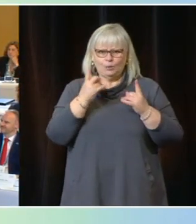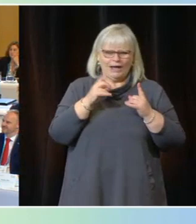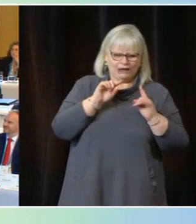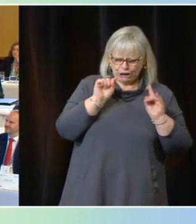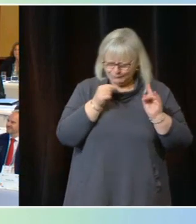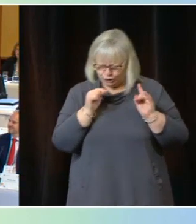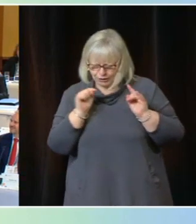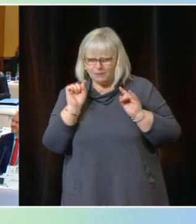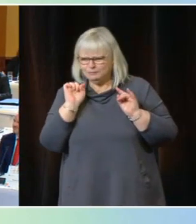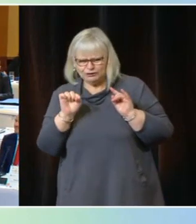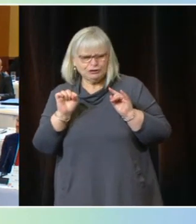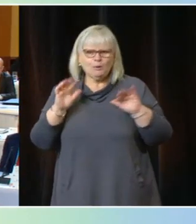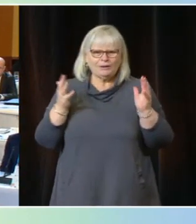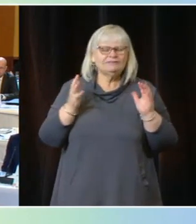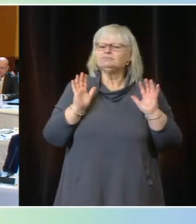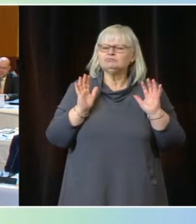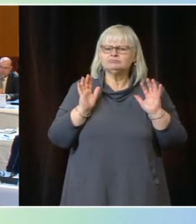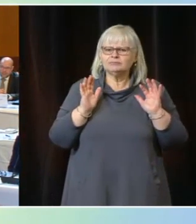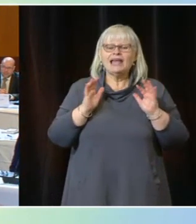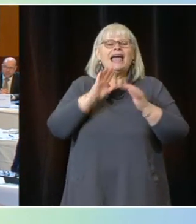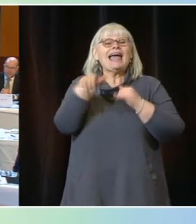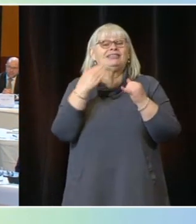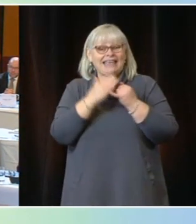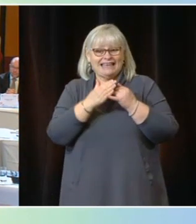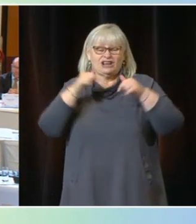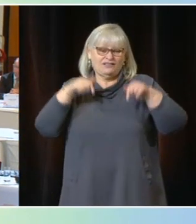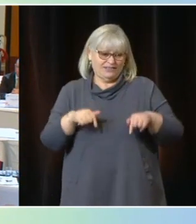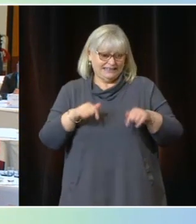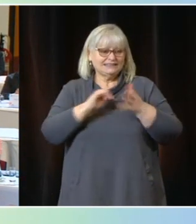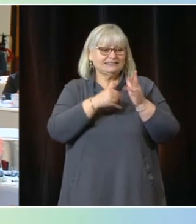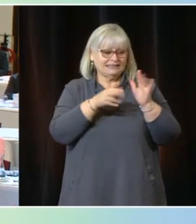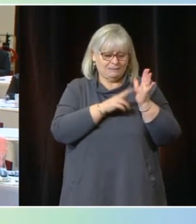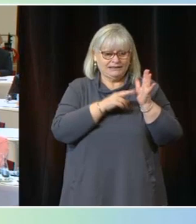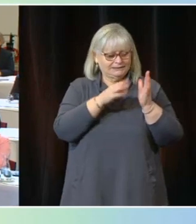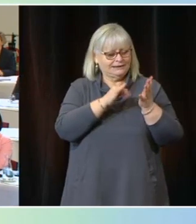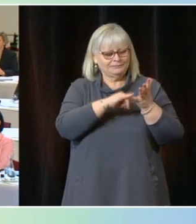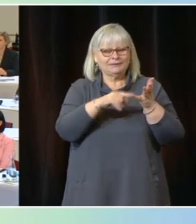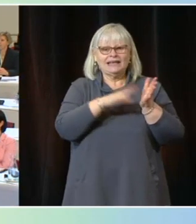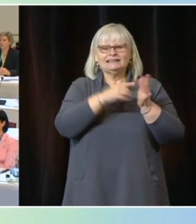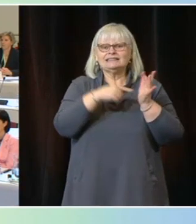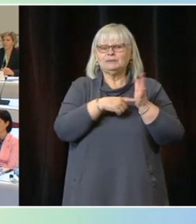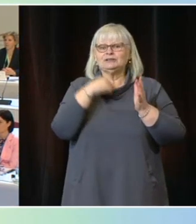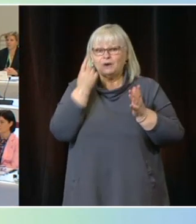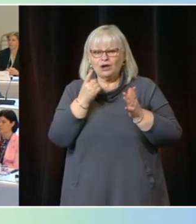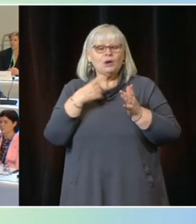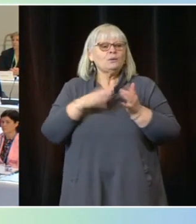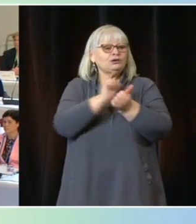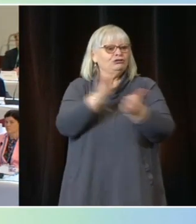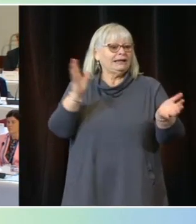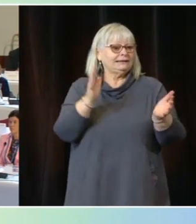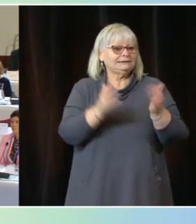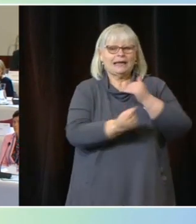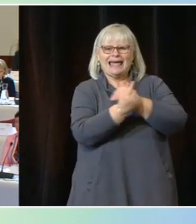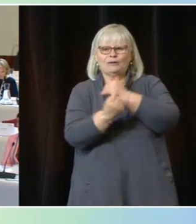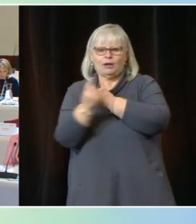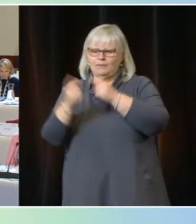communique Instead at the conclusion of the summit tomorrow we want to release an outcomes document that covers